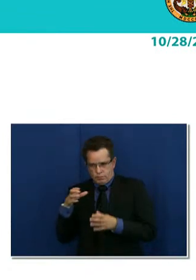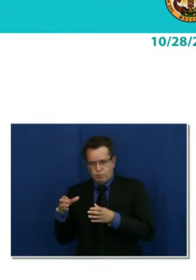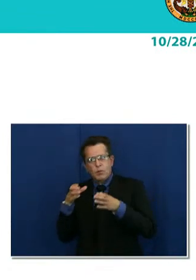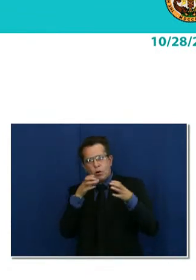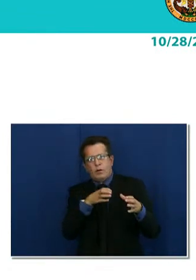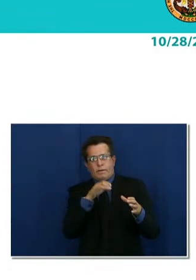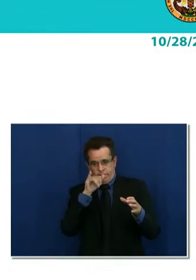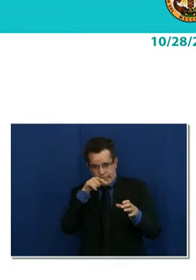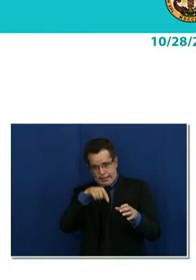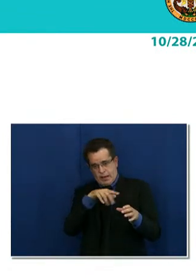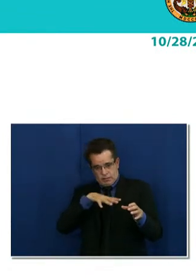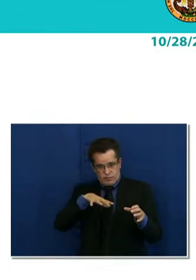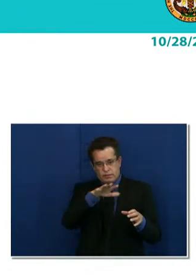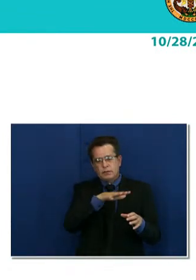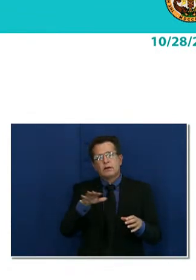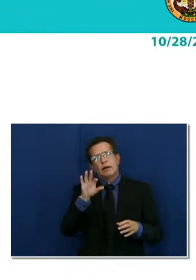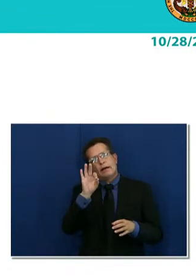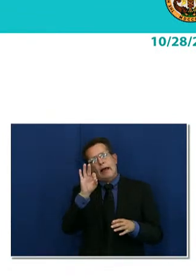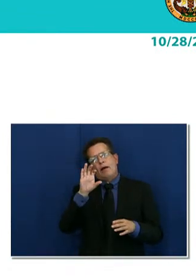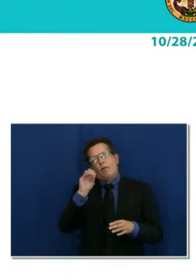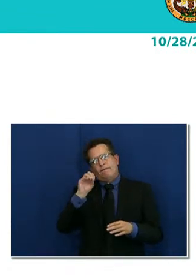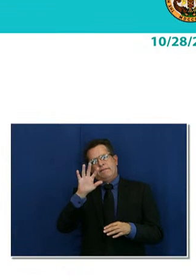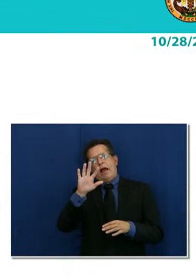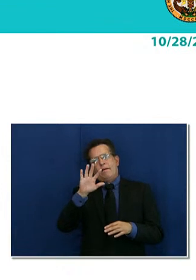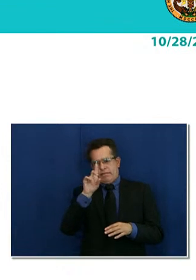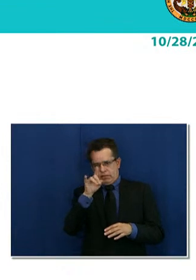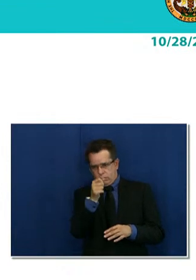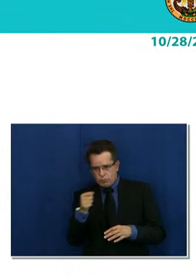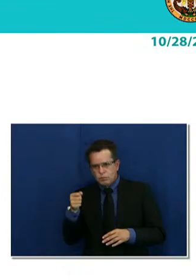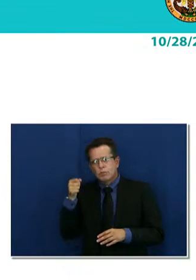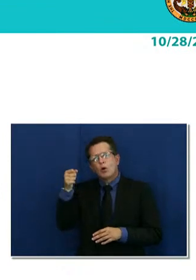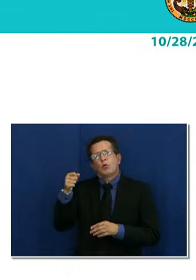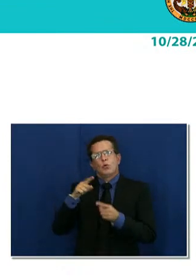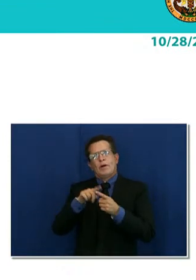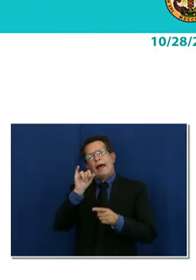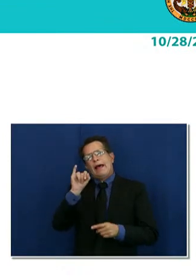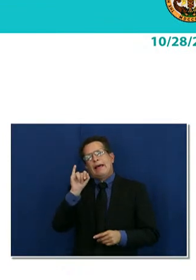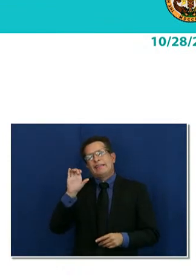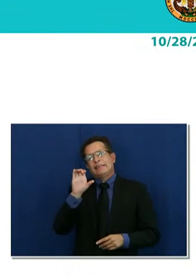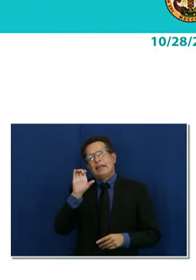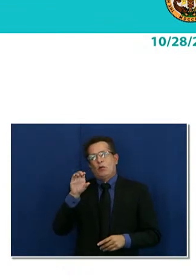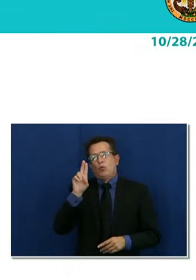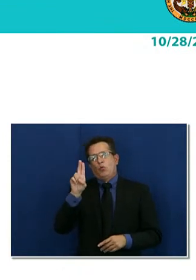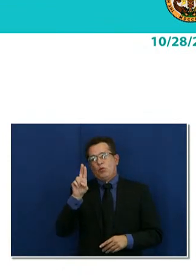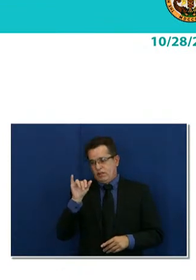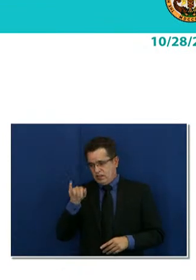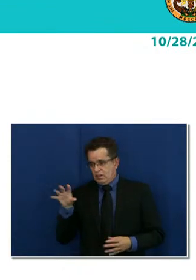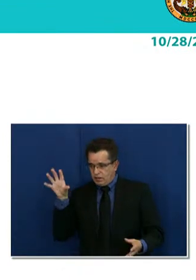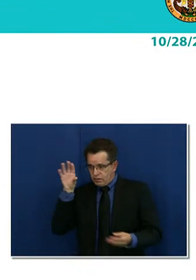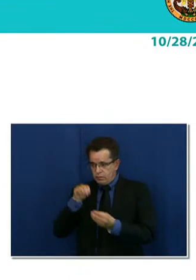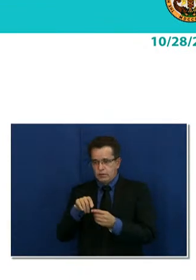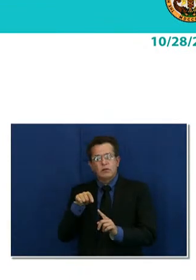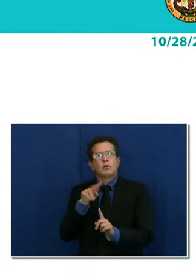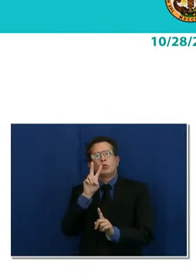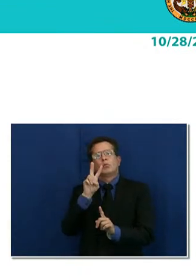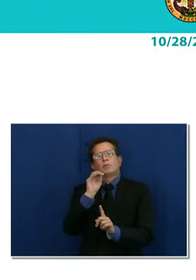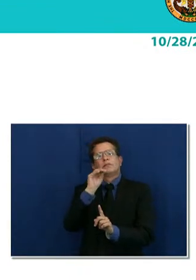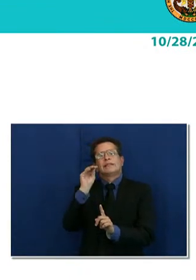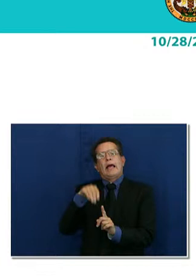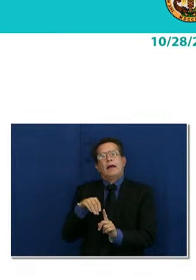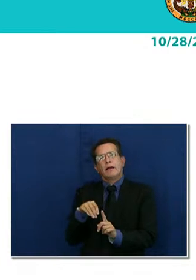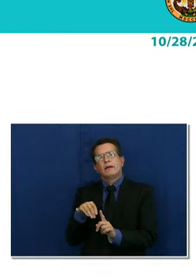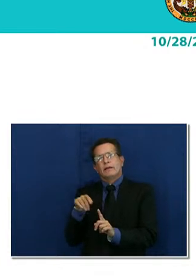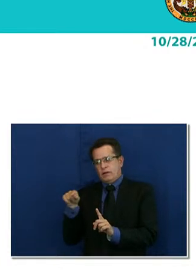number, 905 have been admitted to the ICU, and this represents approximately 2% of all cases